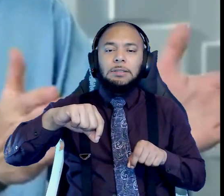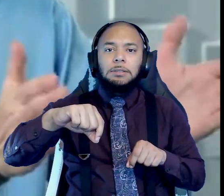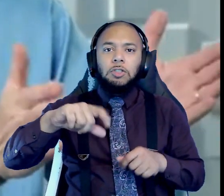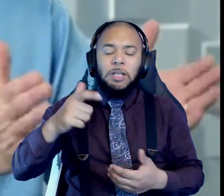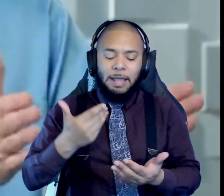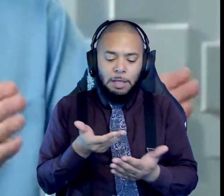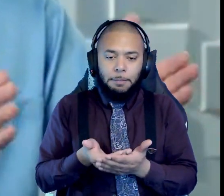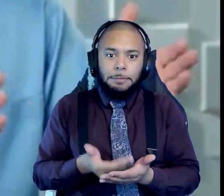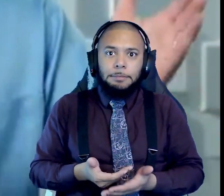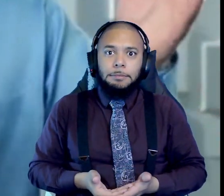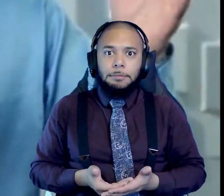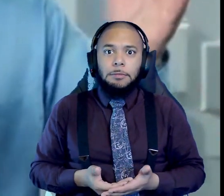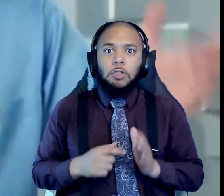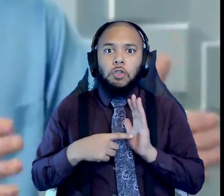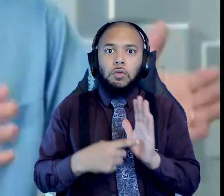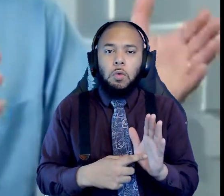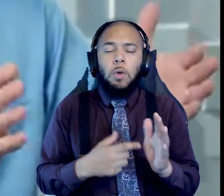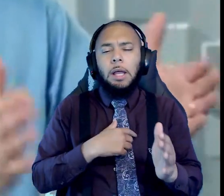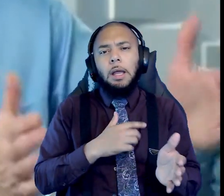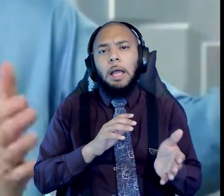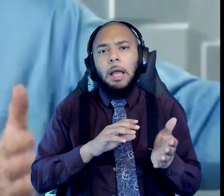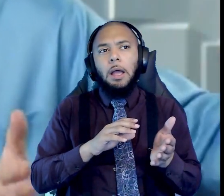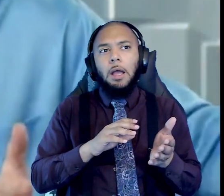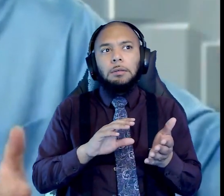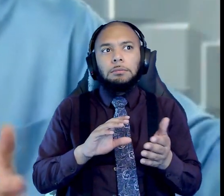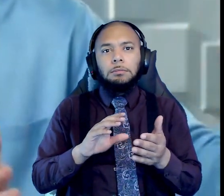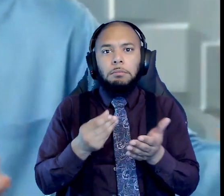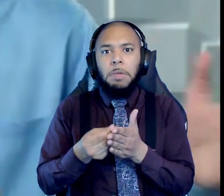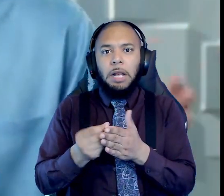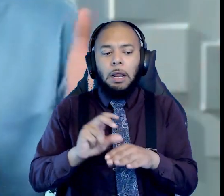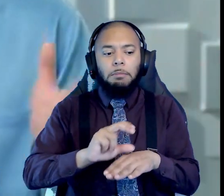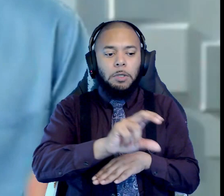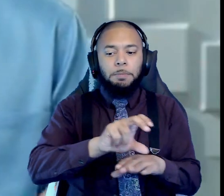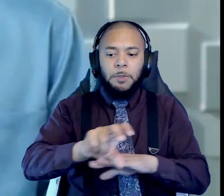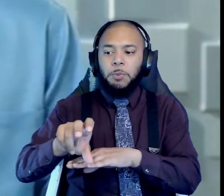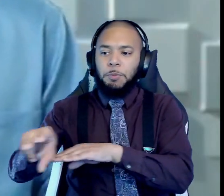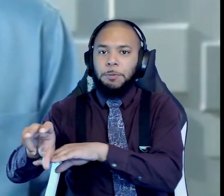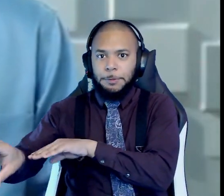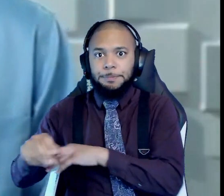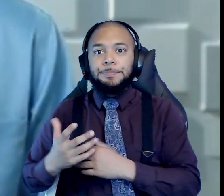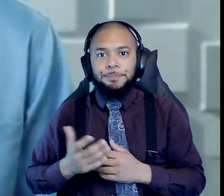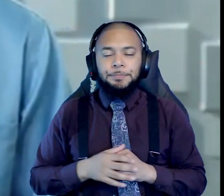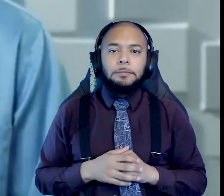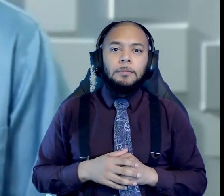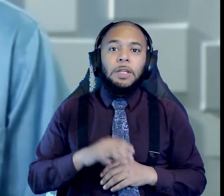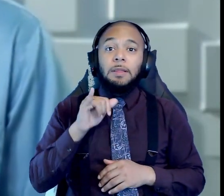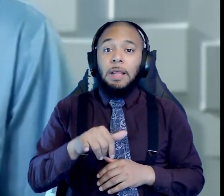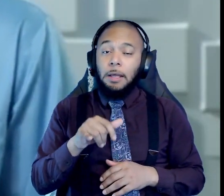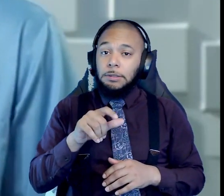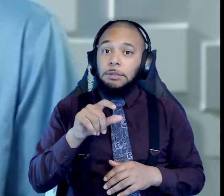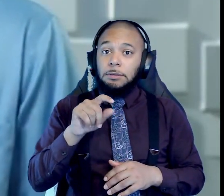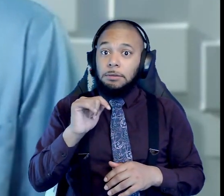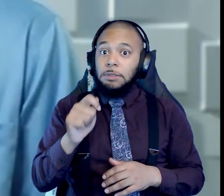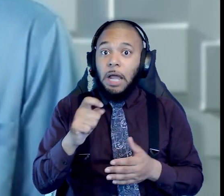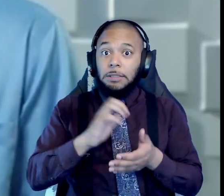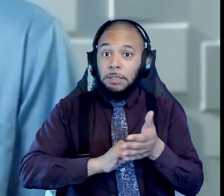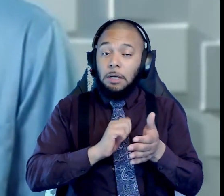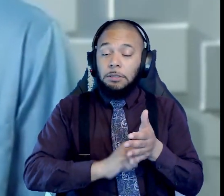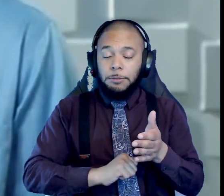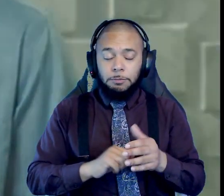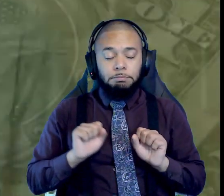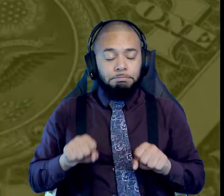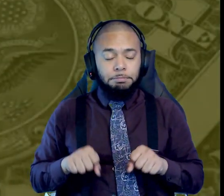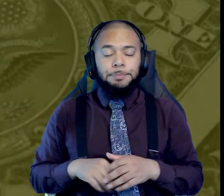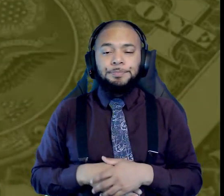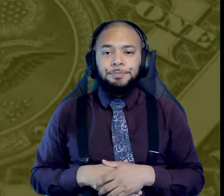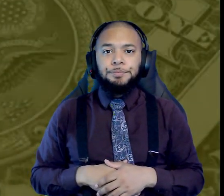is how much money it was spent on whatever needed to be done so that's something that can be tax deductibles and when I talk about tax